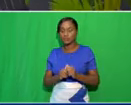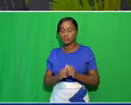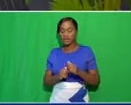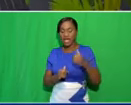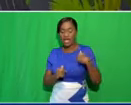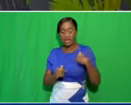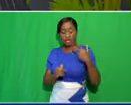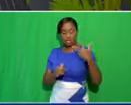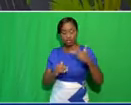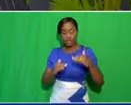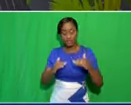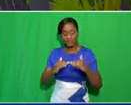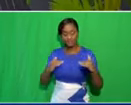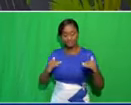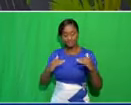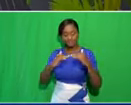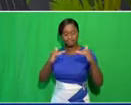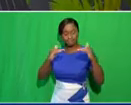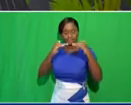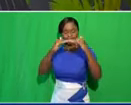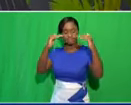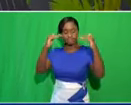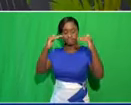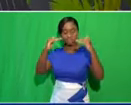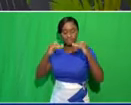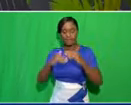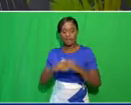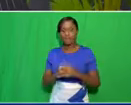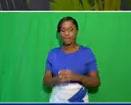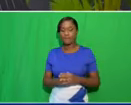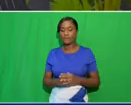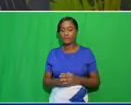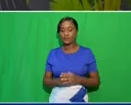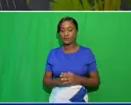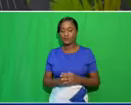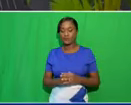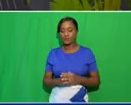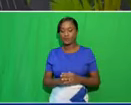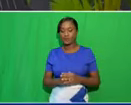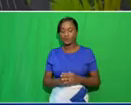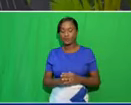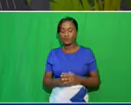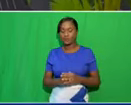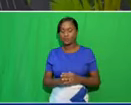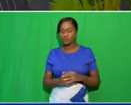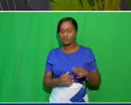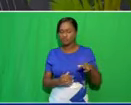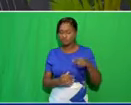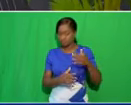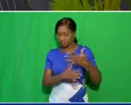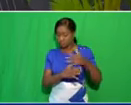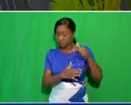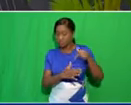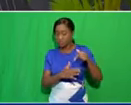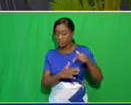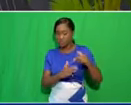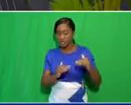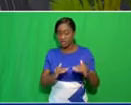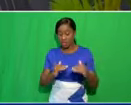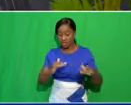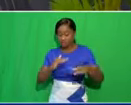tiers of schools, the gymnasium, the Haptis school, the real school. And they're realizing that in the lowest